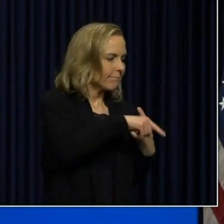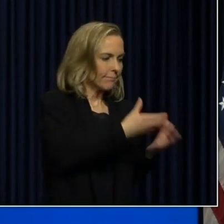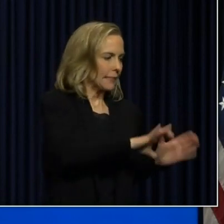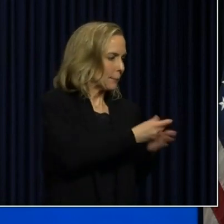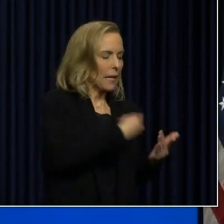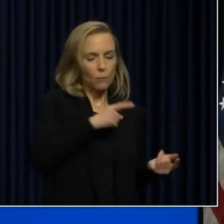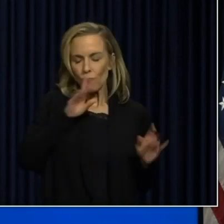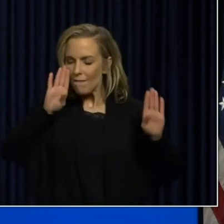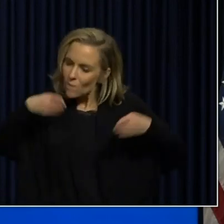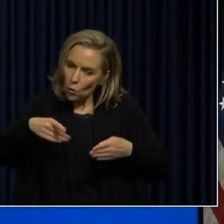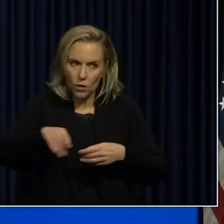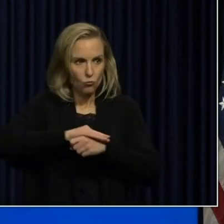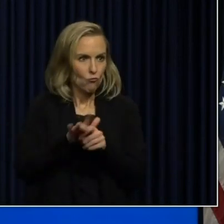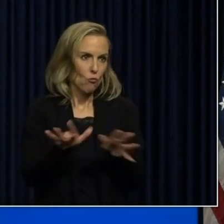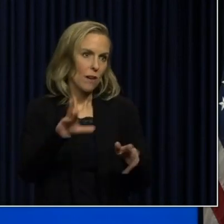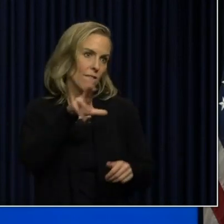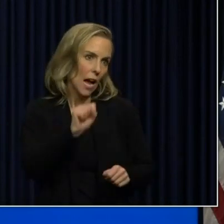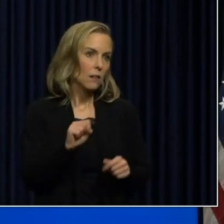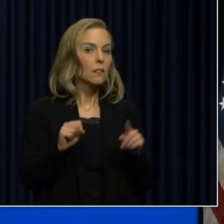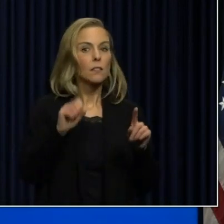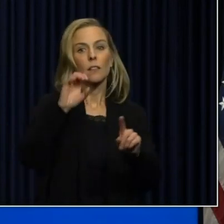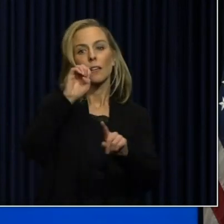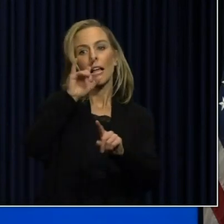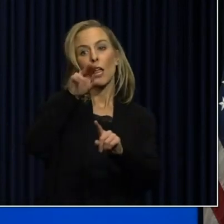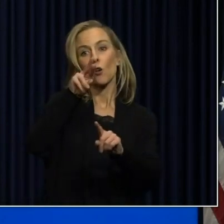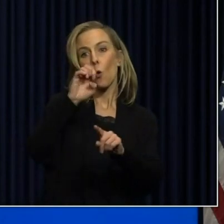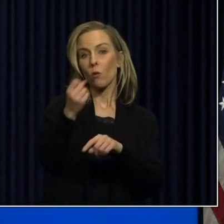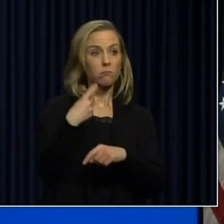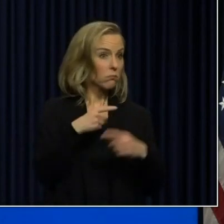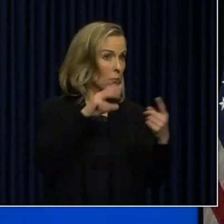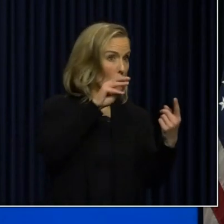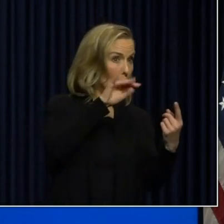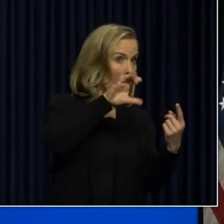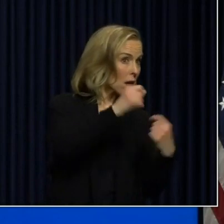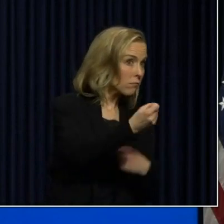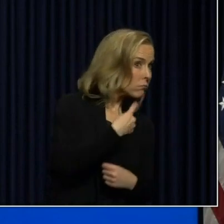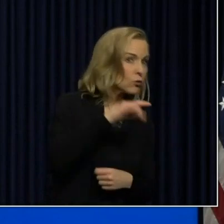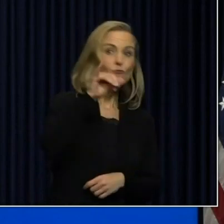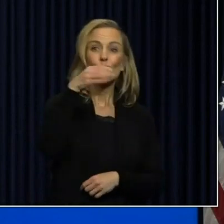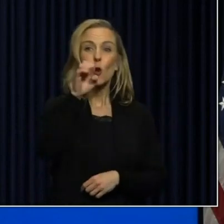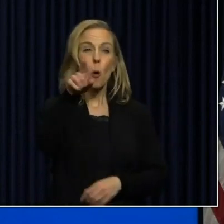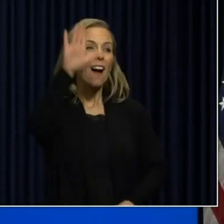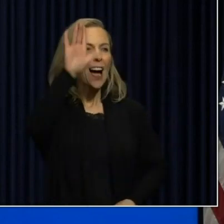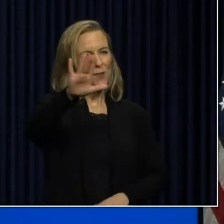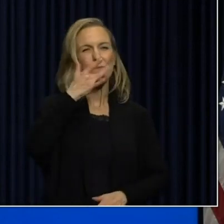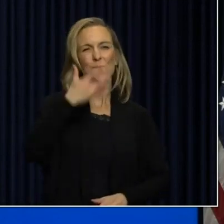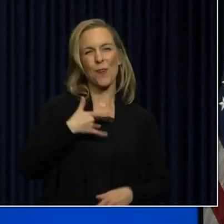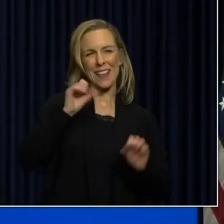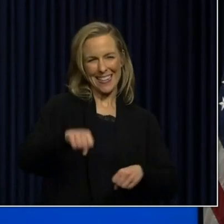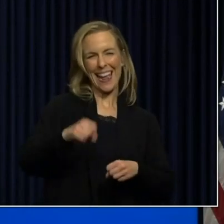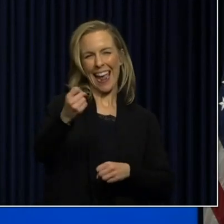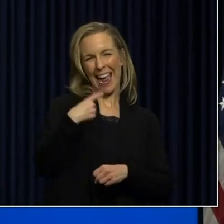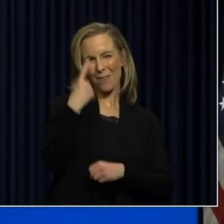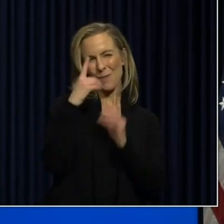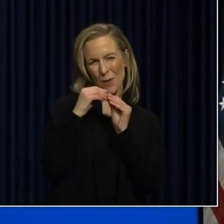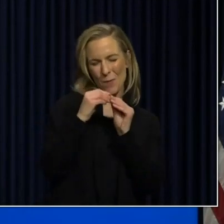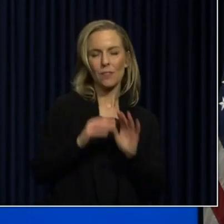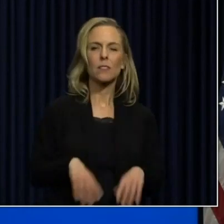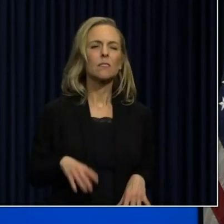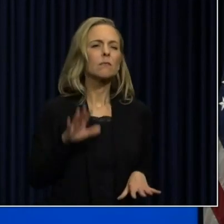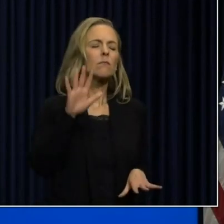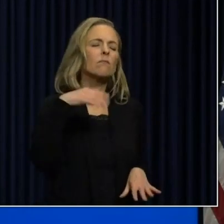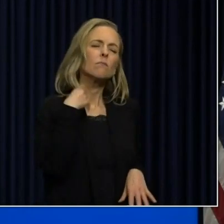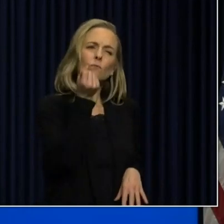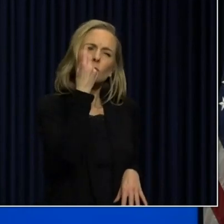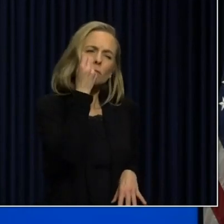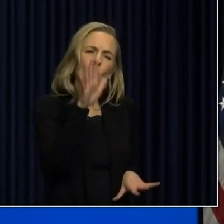more. Eleanor? Nope. Monica? One more? All right, Joe, one more. It's your birthday. I don't quite understand,